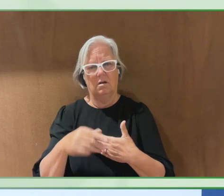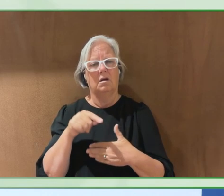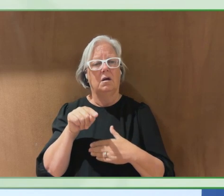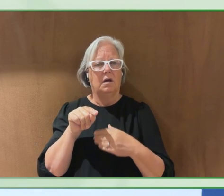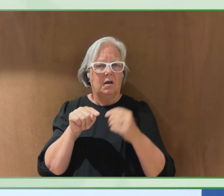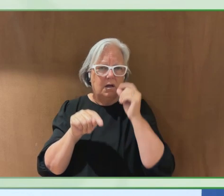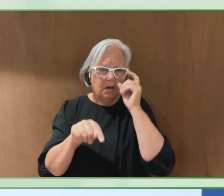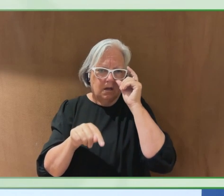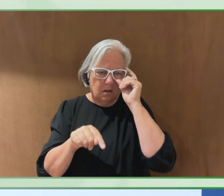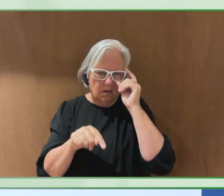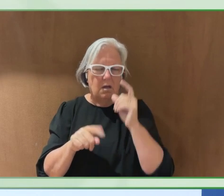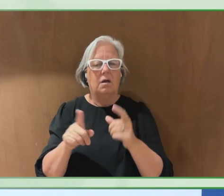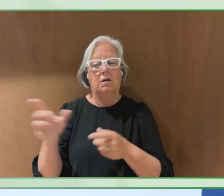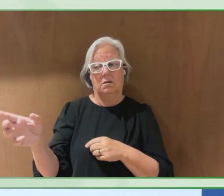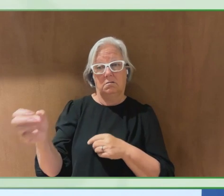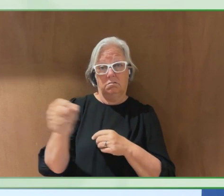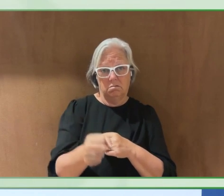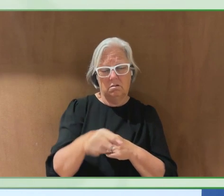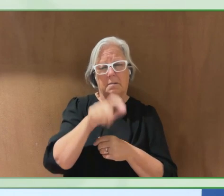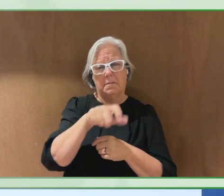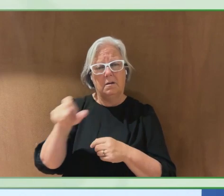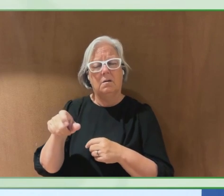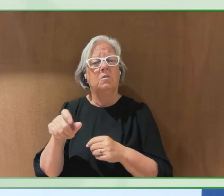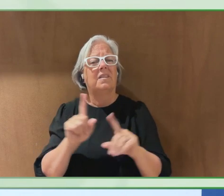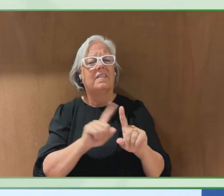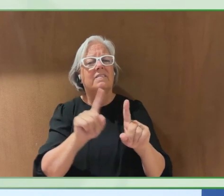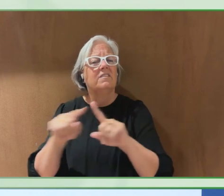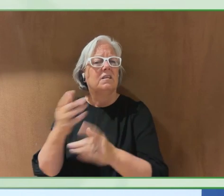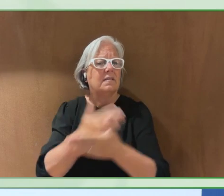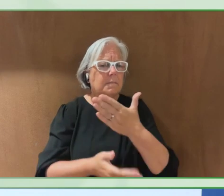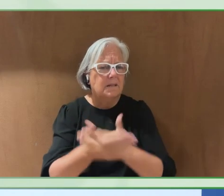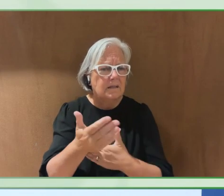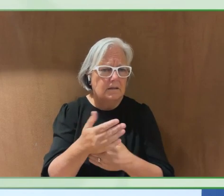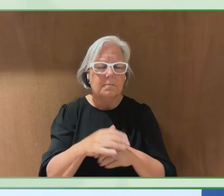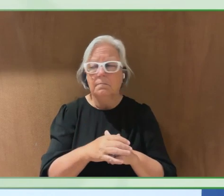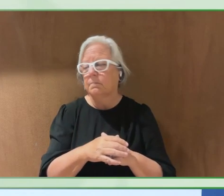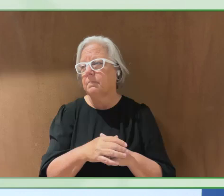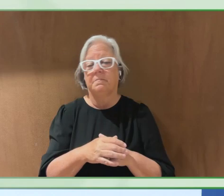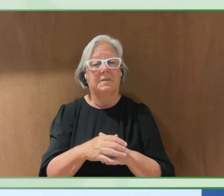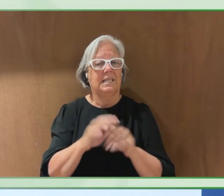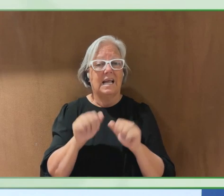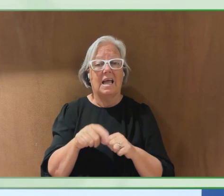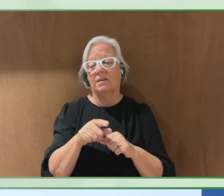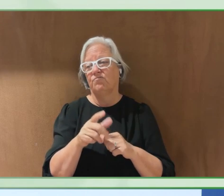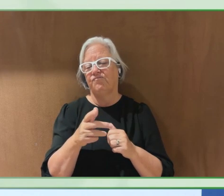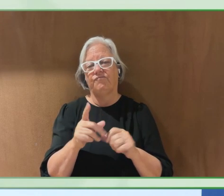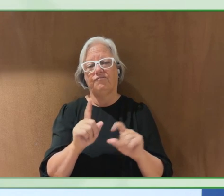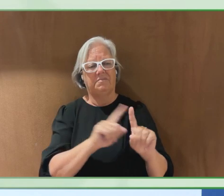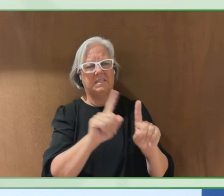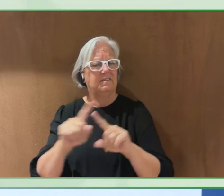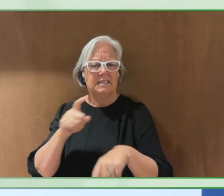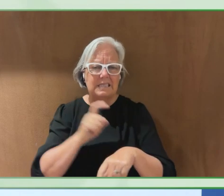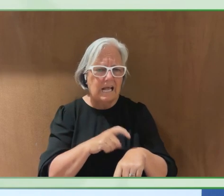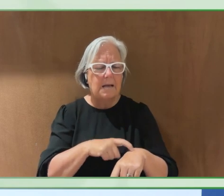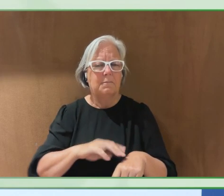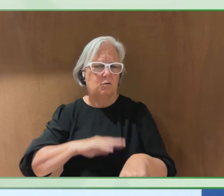We recruit people with different kinds of disabilities from different regions, because we have 13